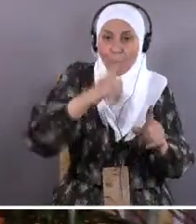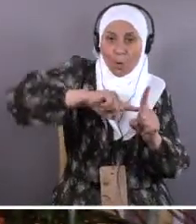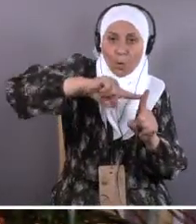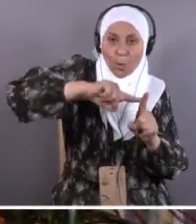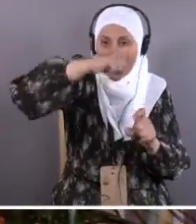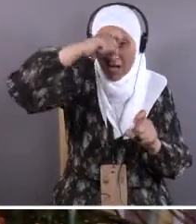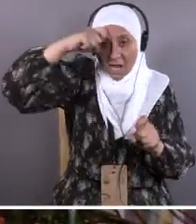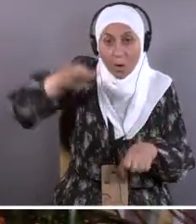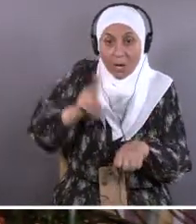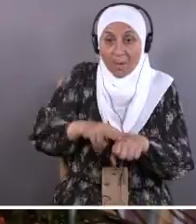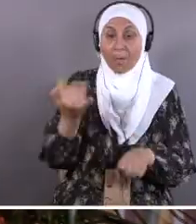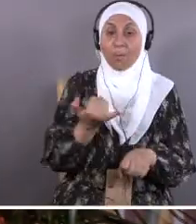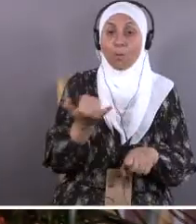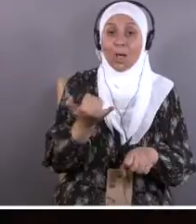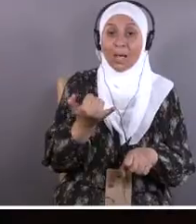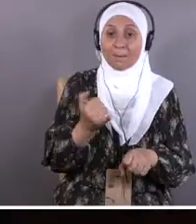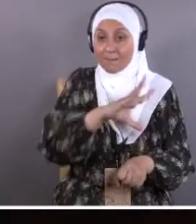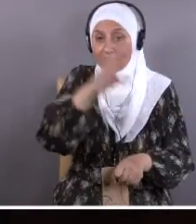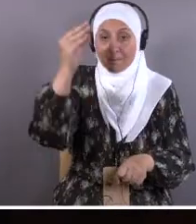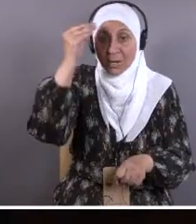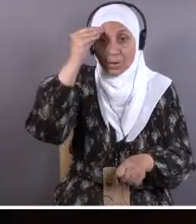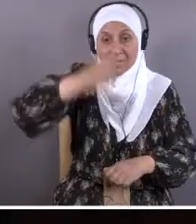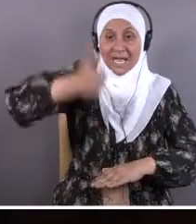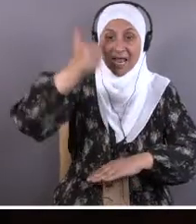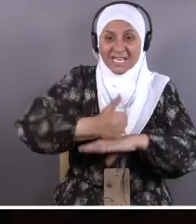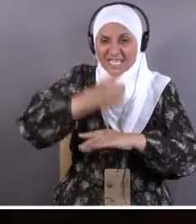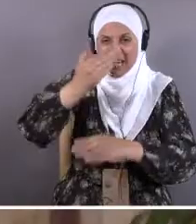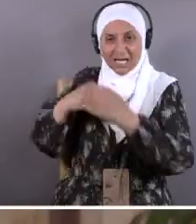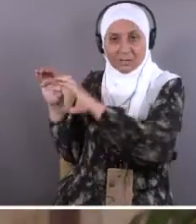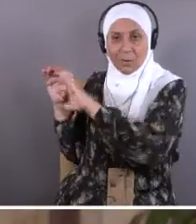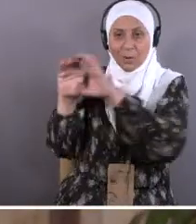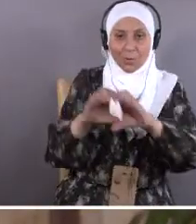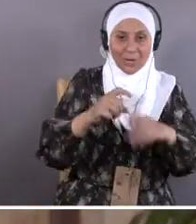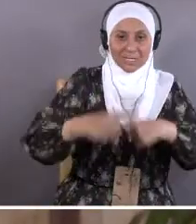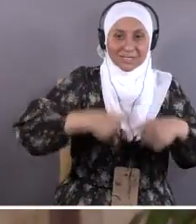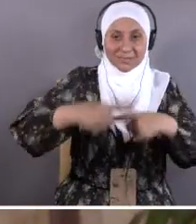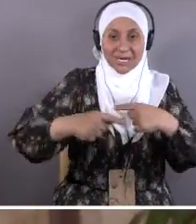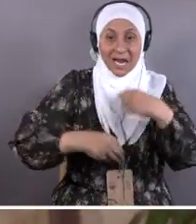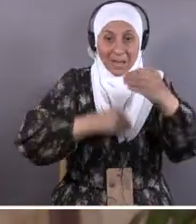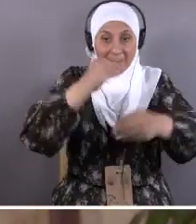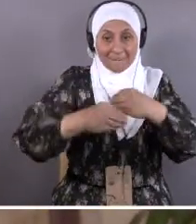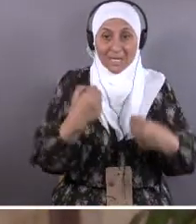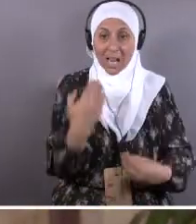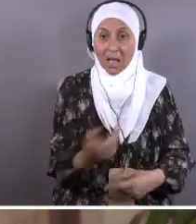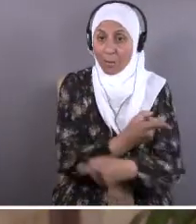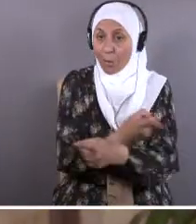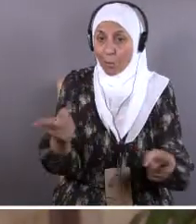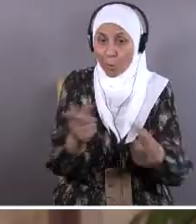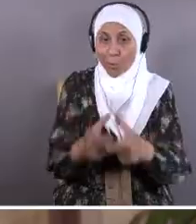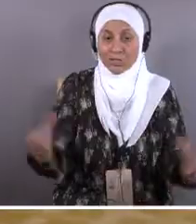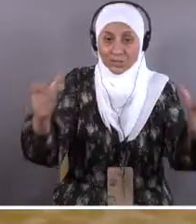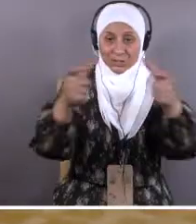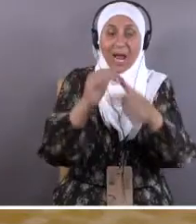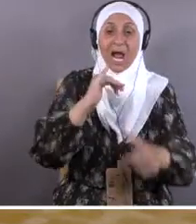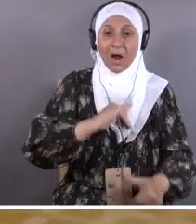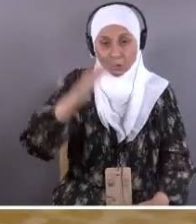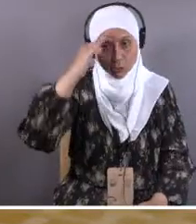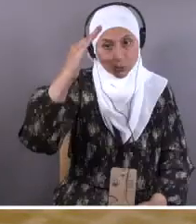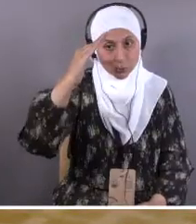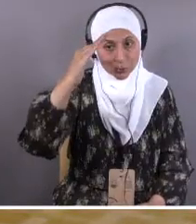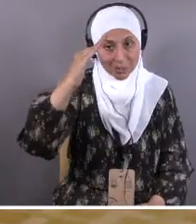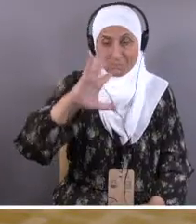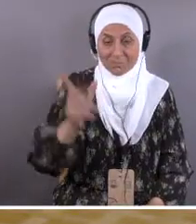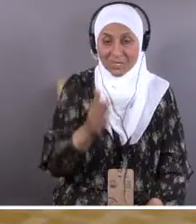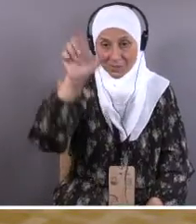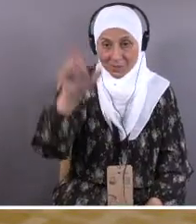in this regard. On behalf of those involved in the summit, I would like to thank Her Excellency and